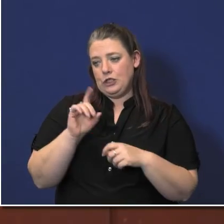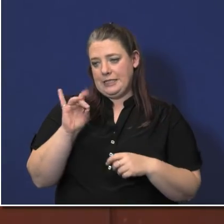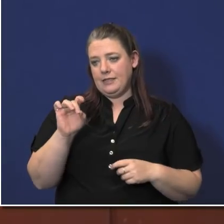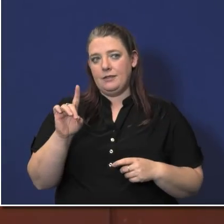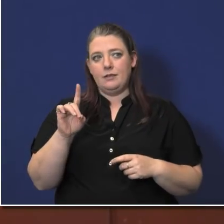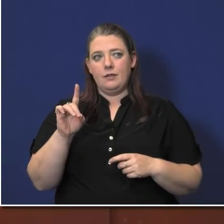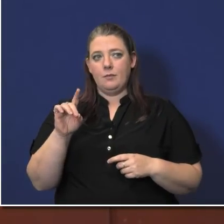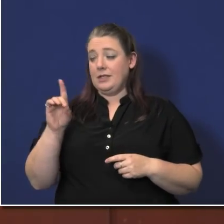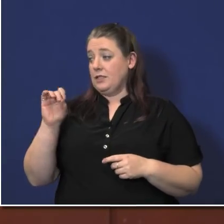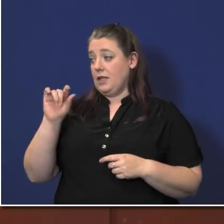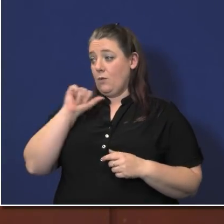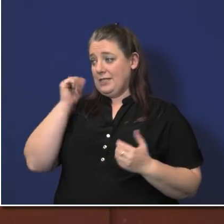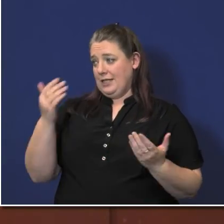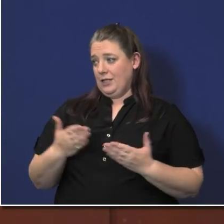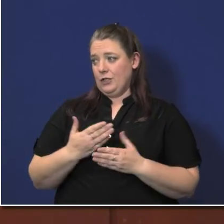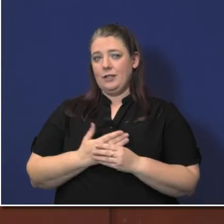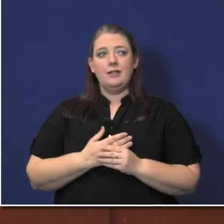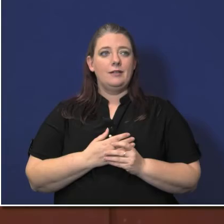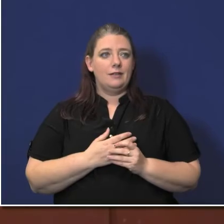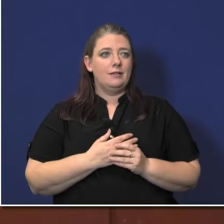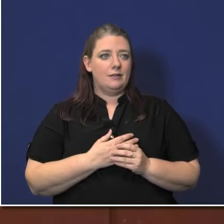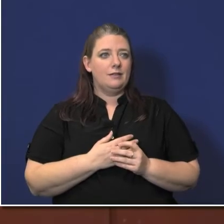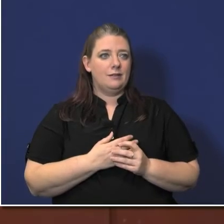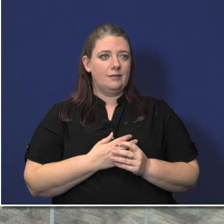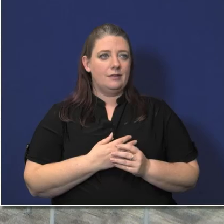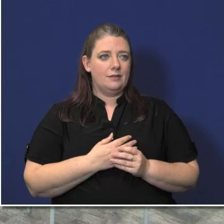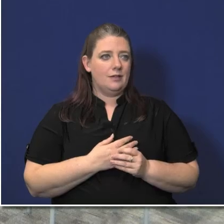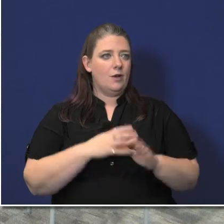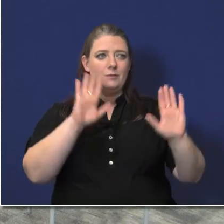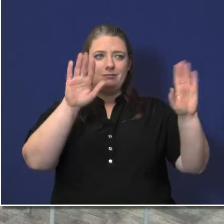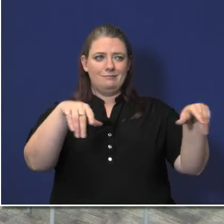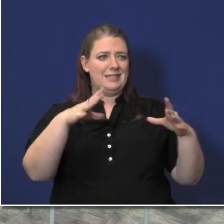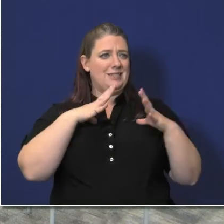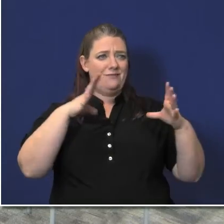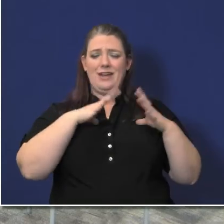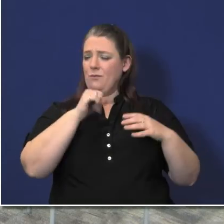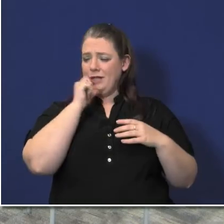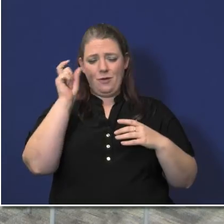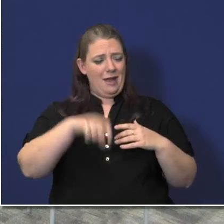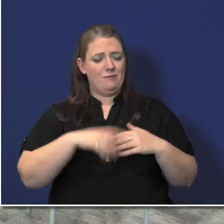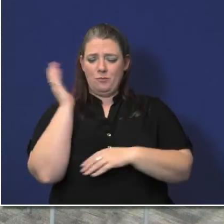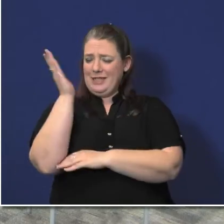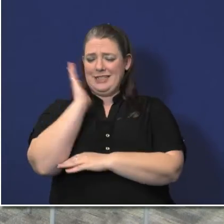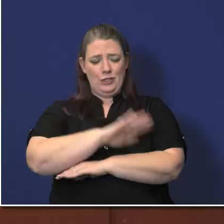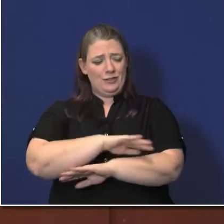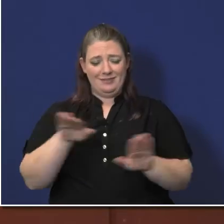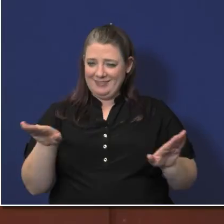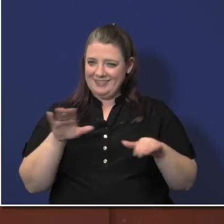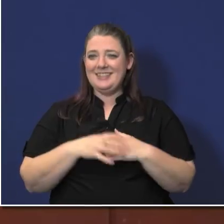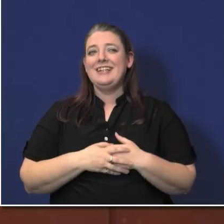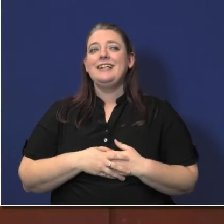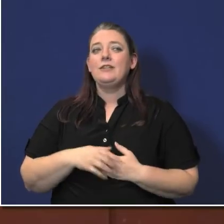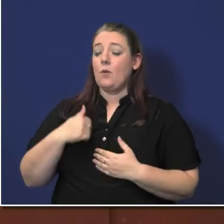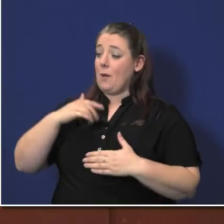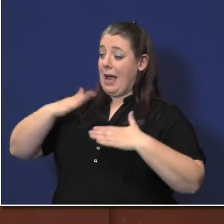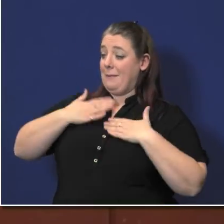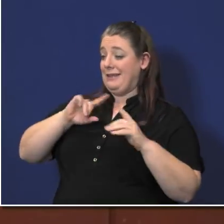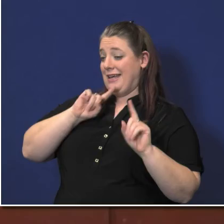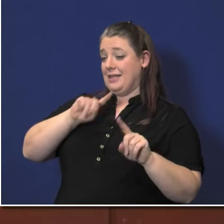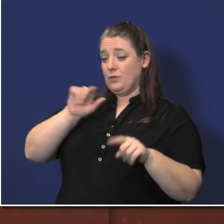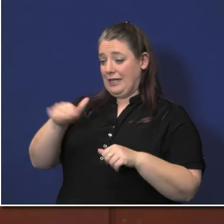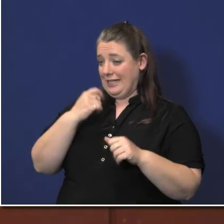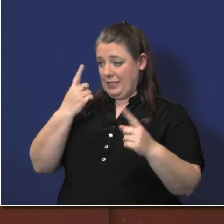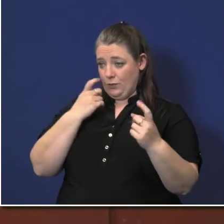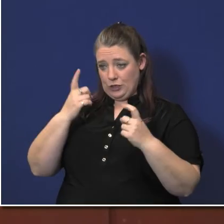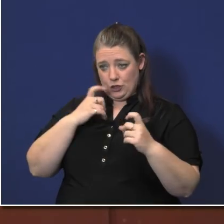wasn't here. Okay. No, I'm good. We don't need to do another presentation. But what I was going to say is we're happy to answer